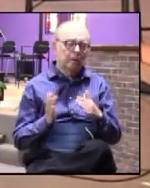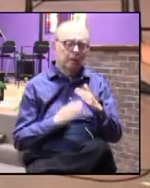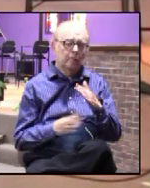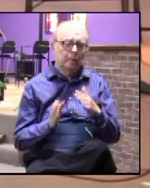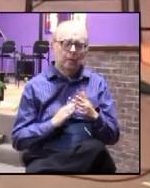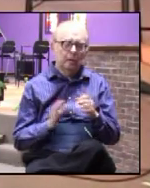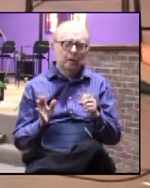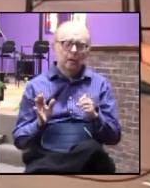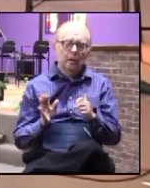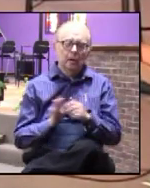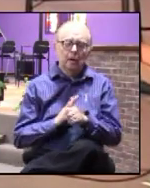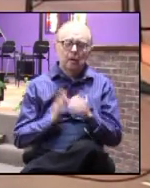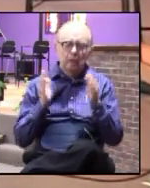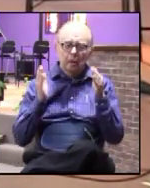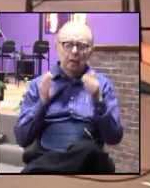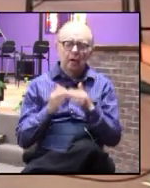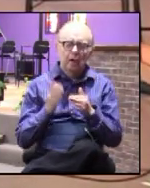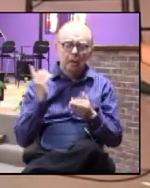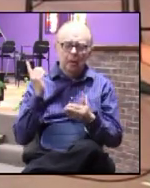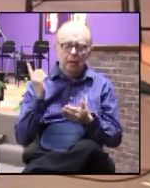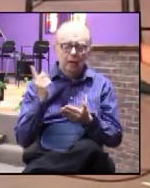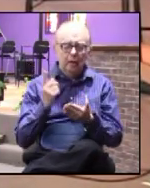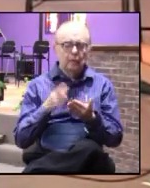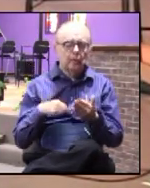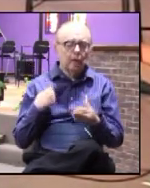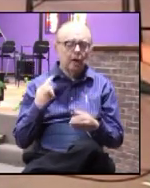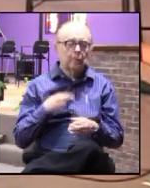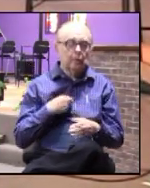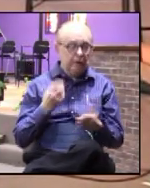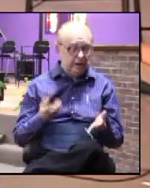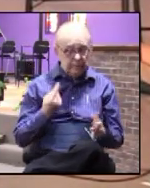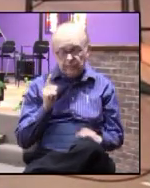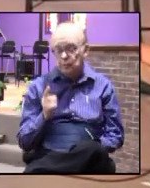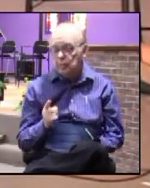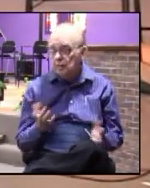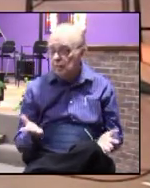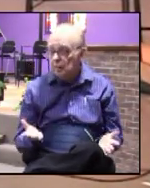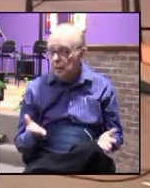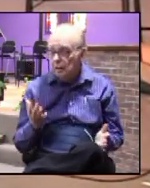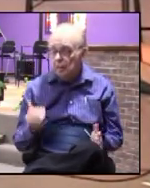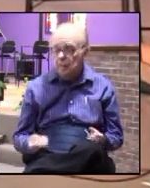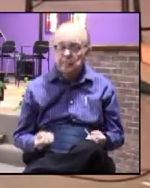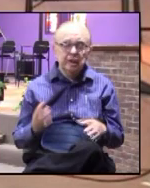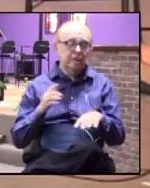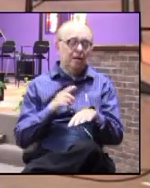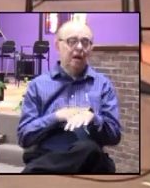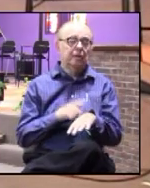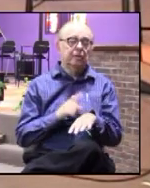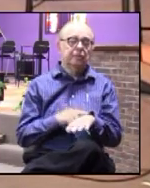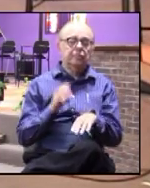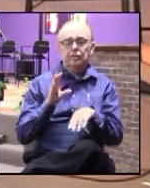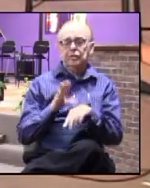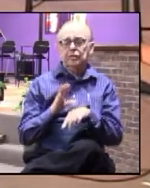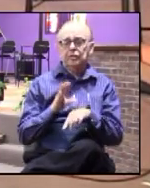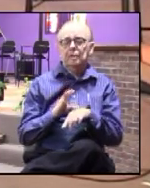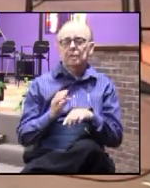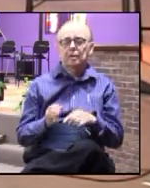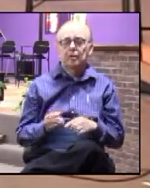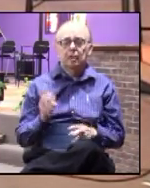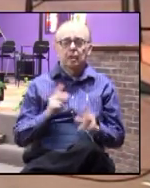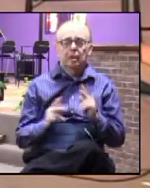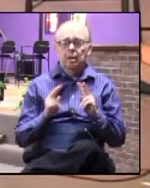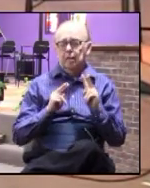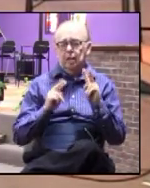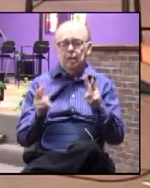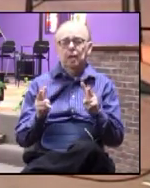the whole center of what we're here for. Because a lot of times in churches, people are